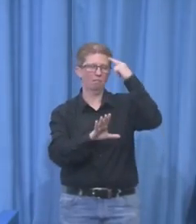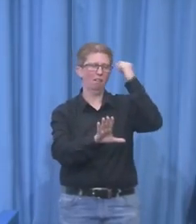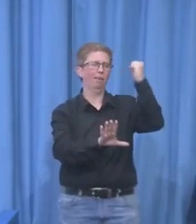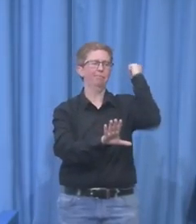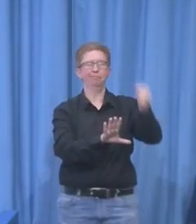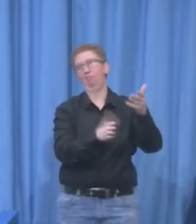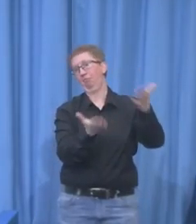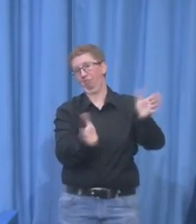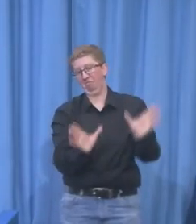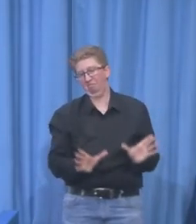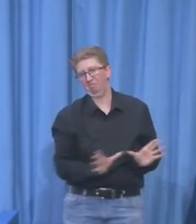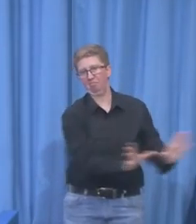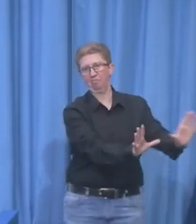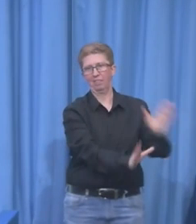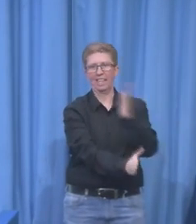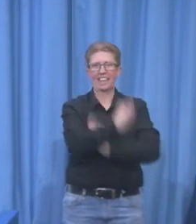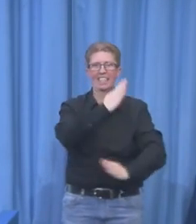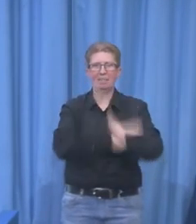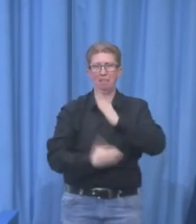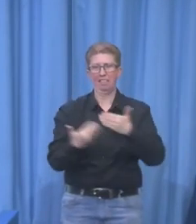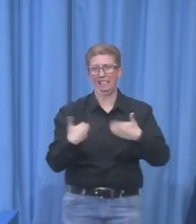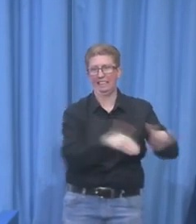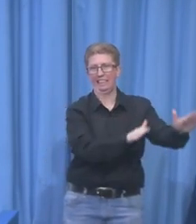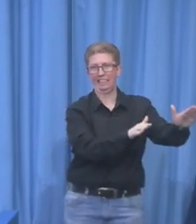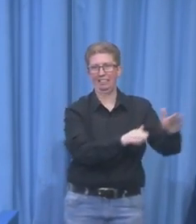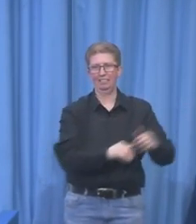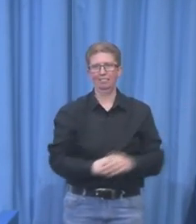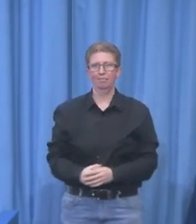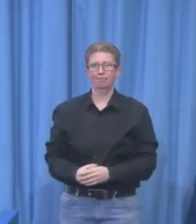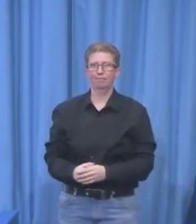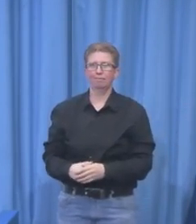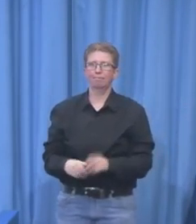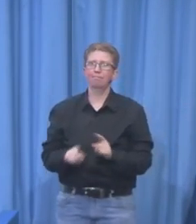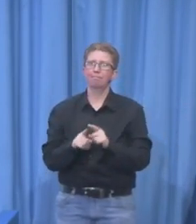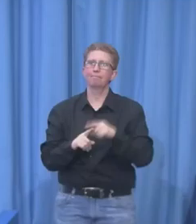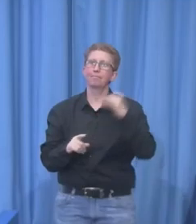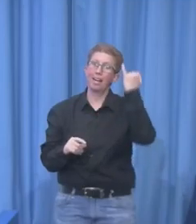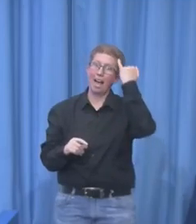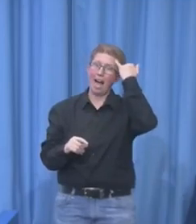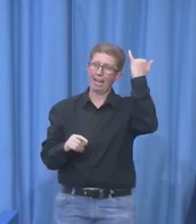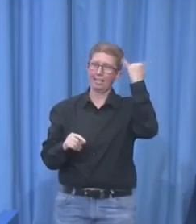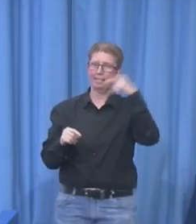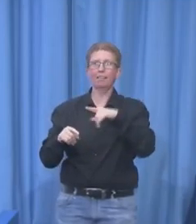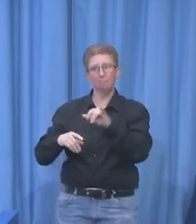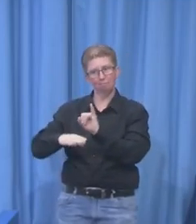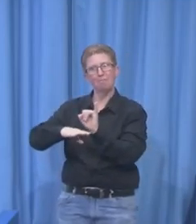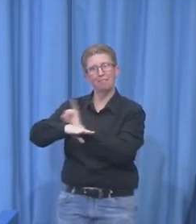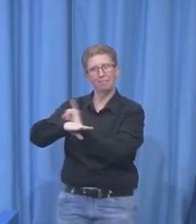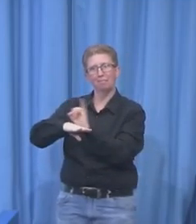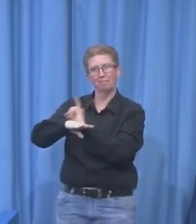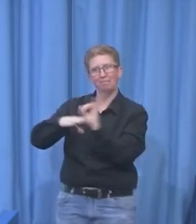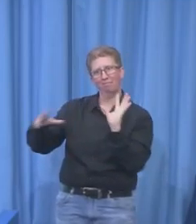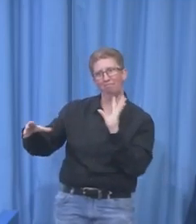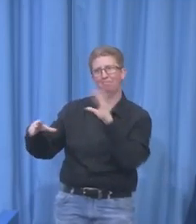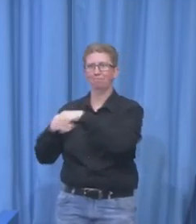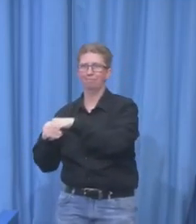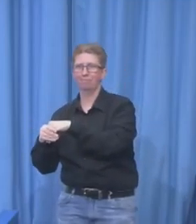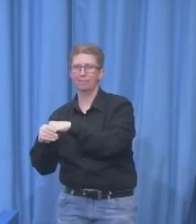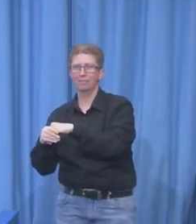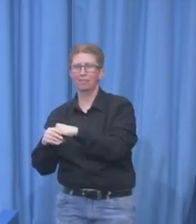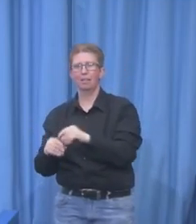are great for the development of the person, but they are actually quite time-consuming